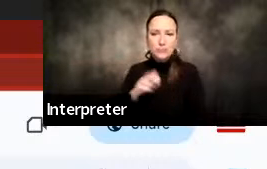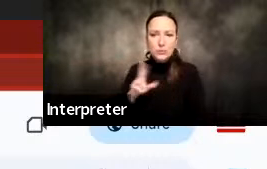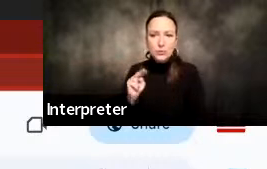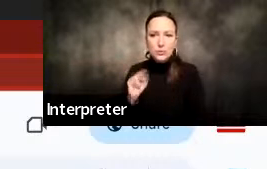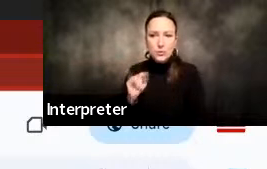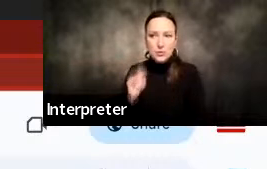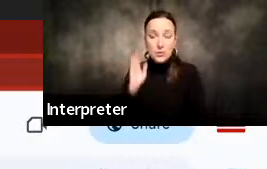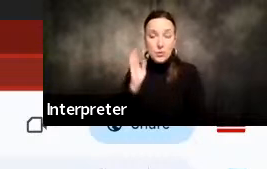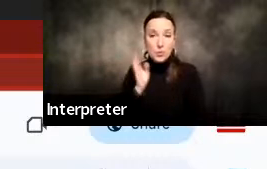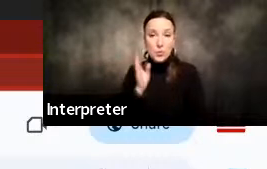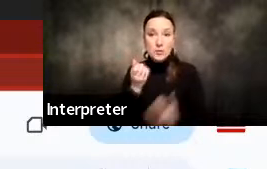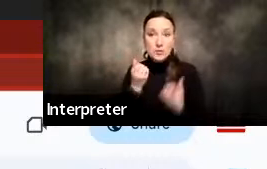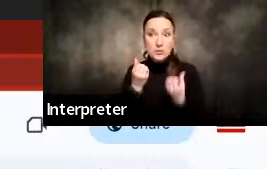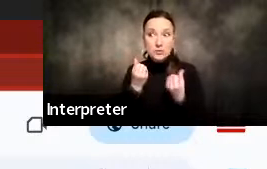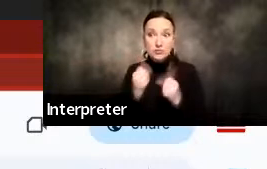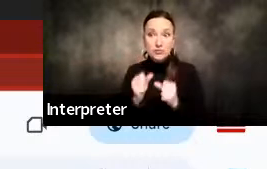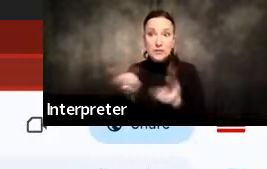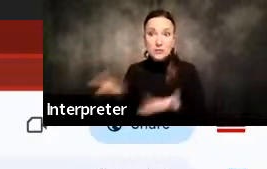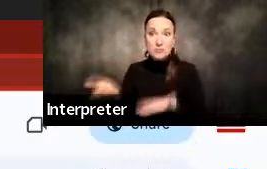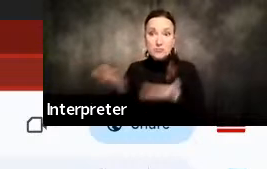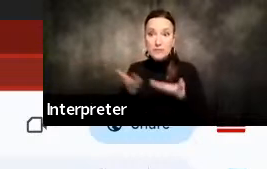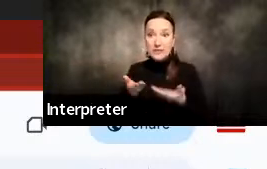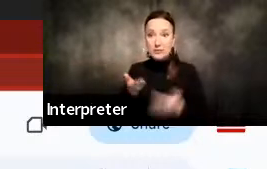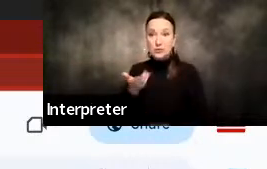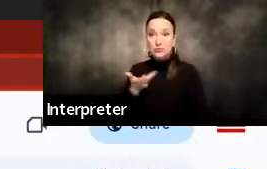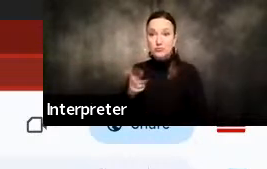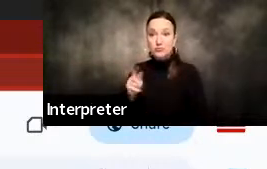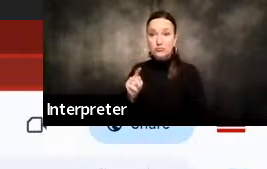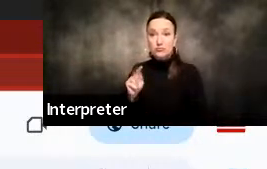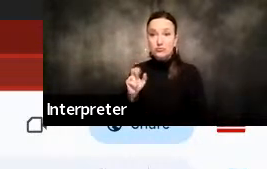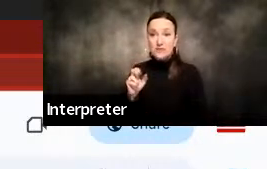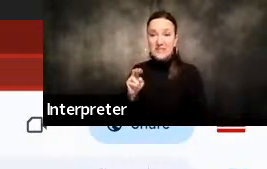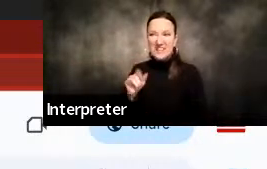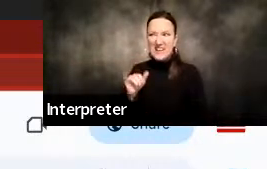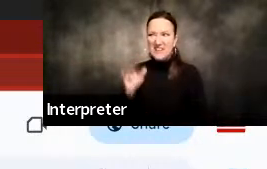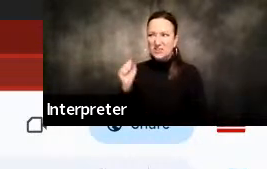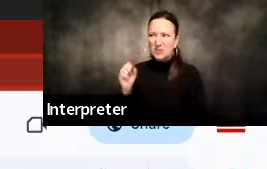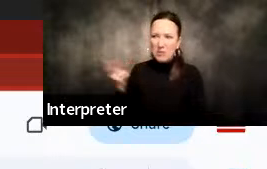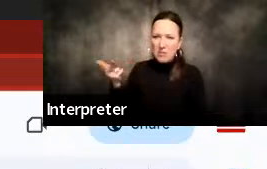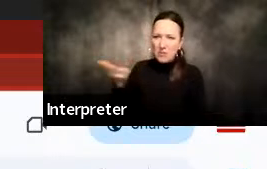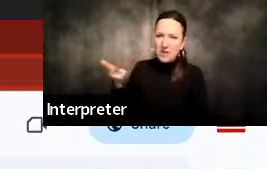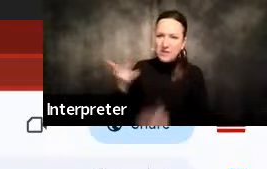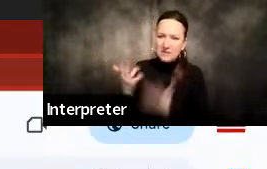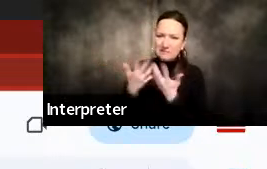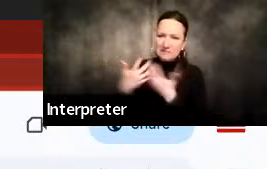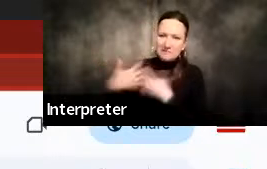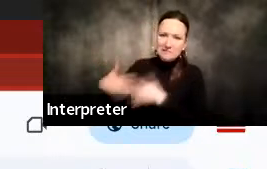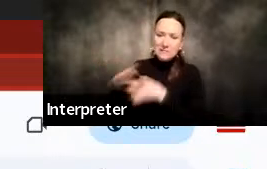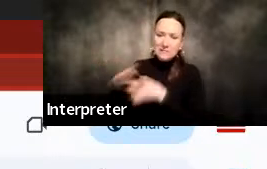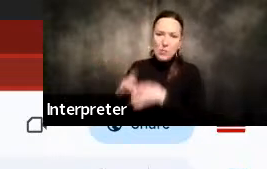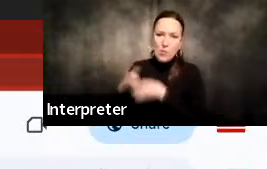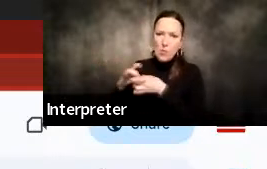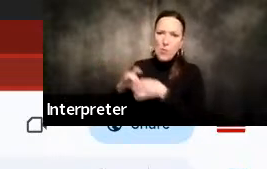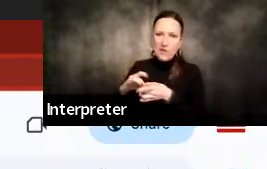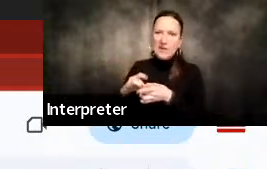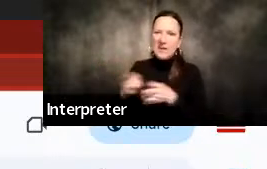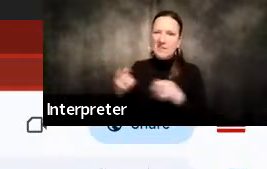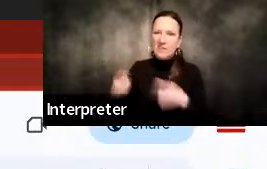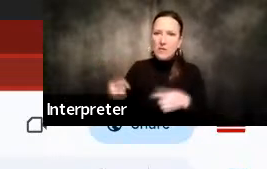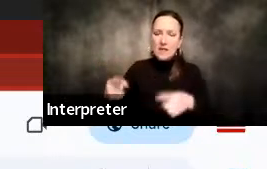We will be trying to bring that to Trinidad. So I'm working with Commissioner Rhodes and Salvador as we coordinate to make that happen.